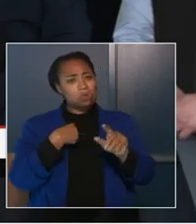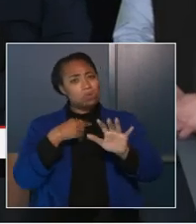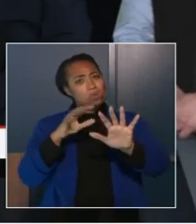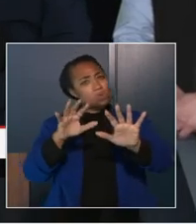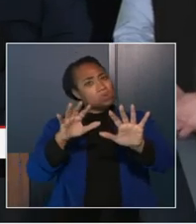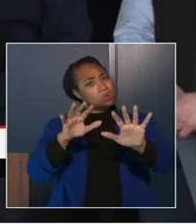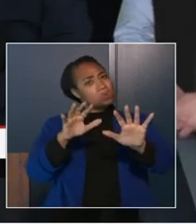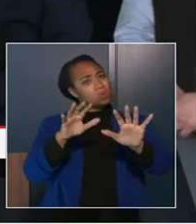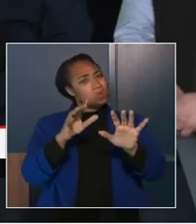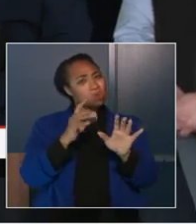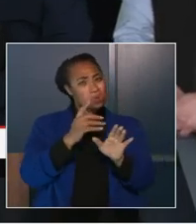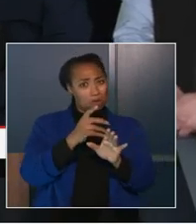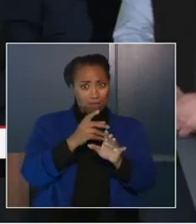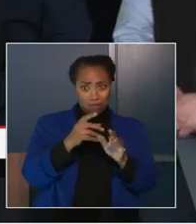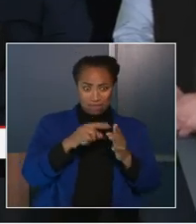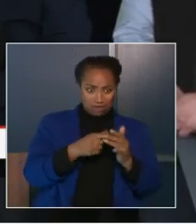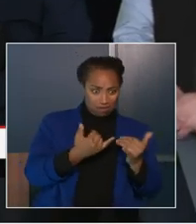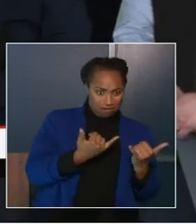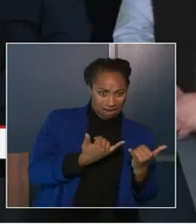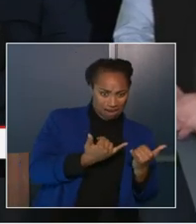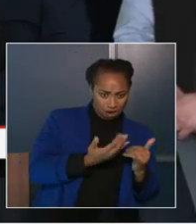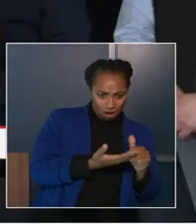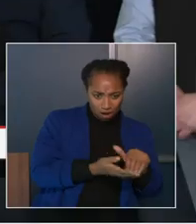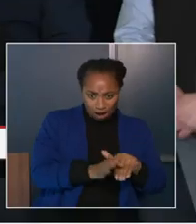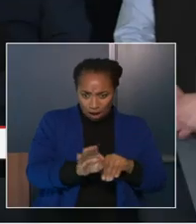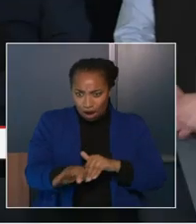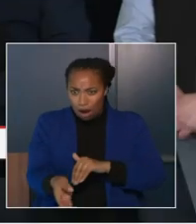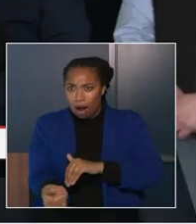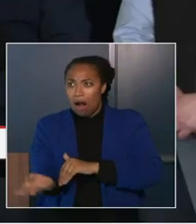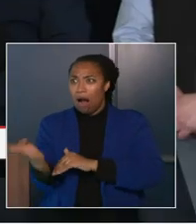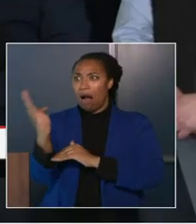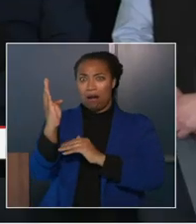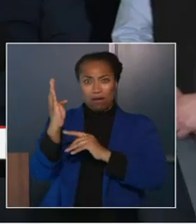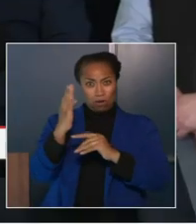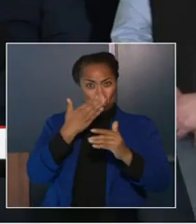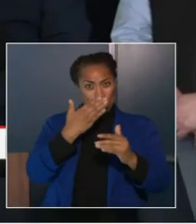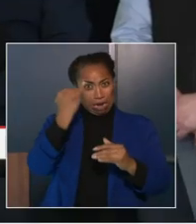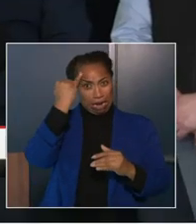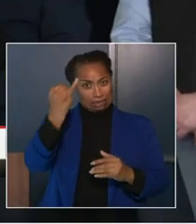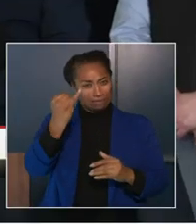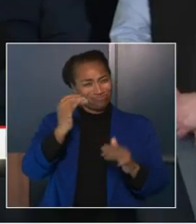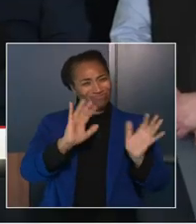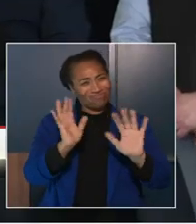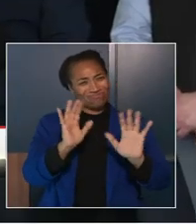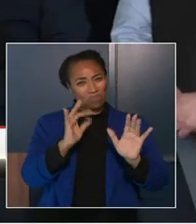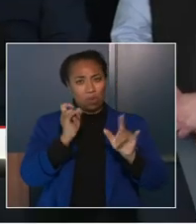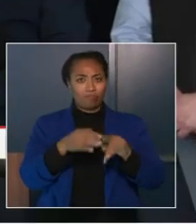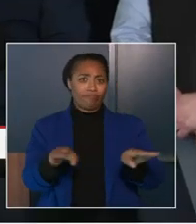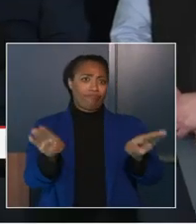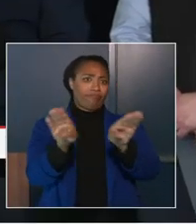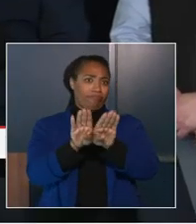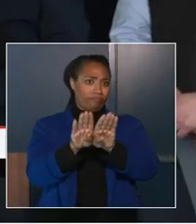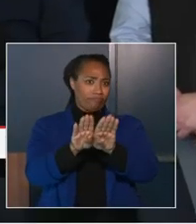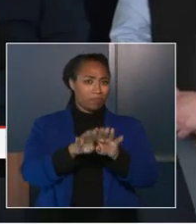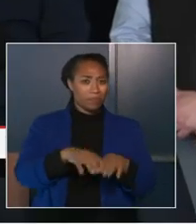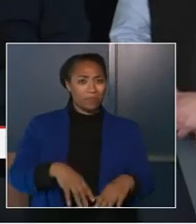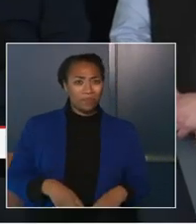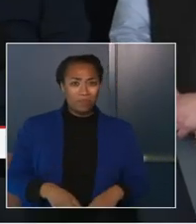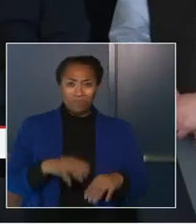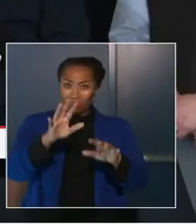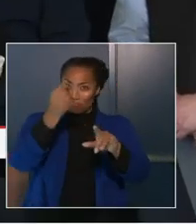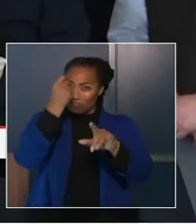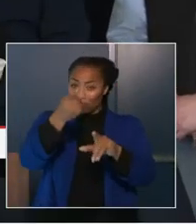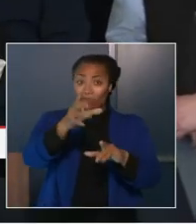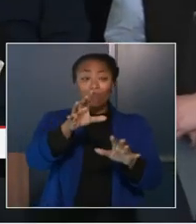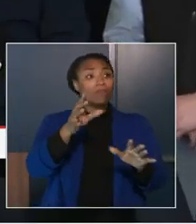I don't think Clint or any of us have mentioned what we expect to be the rate of snow. to also be pretty fast, about